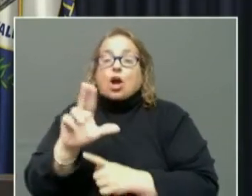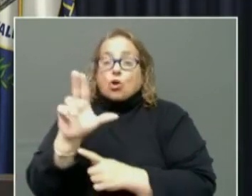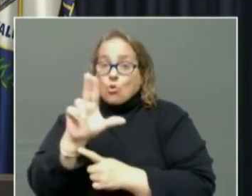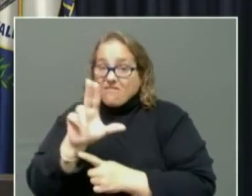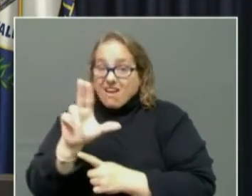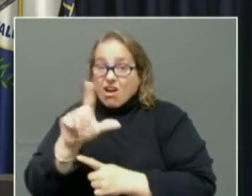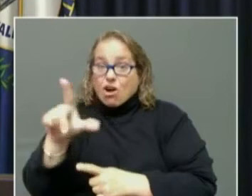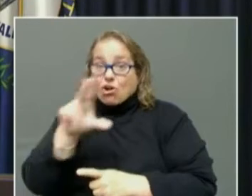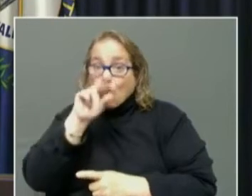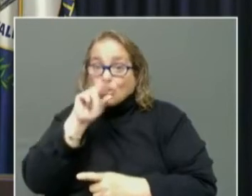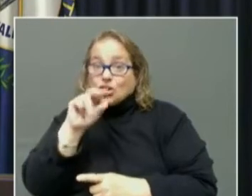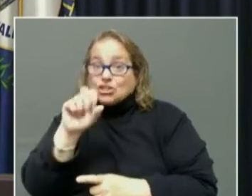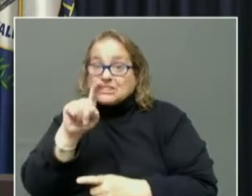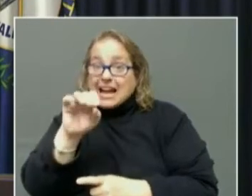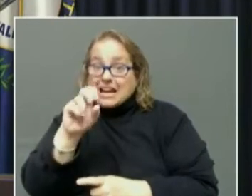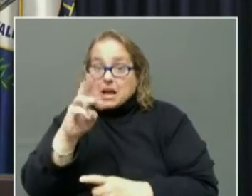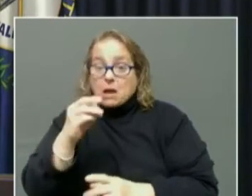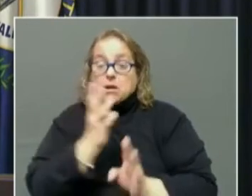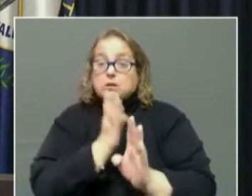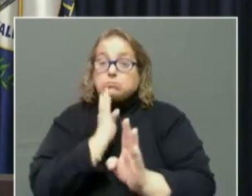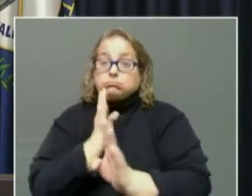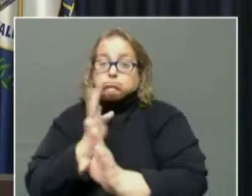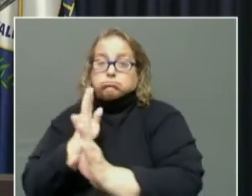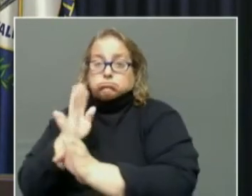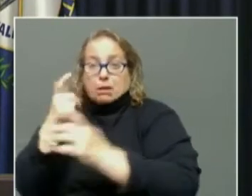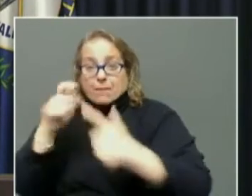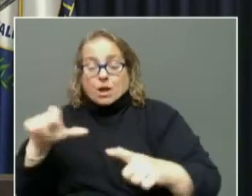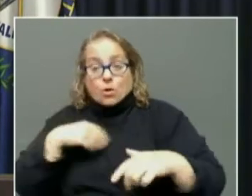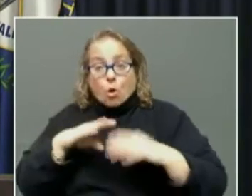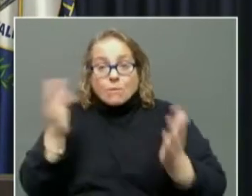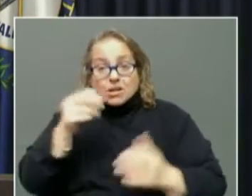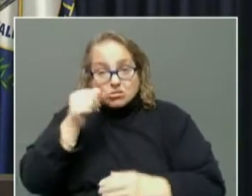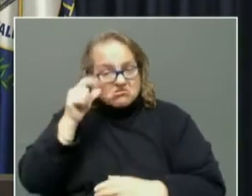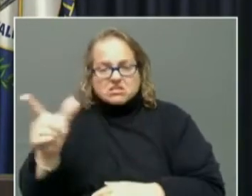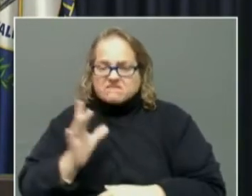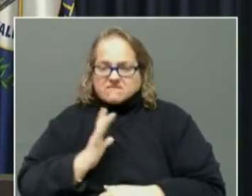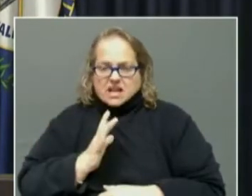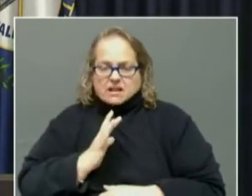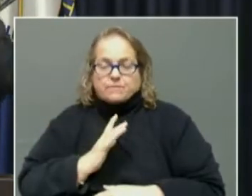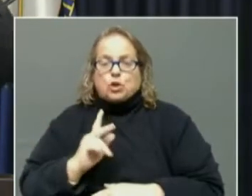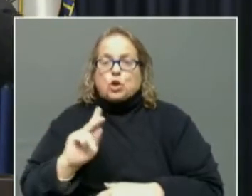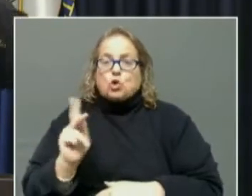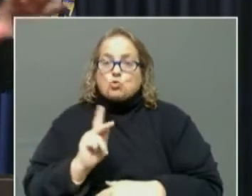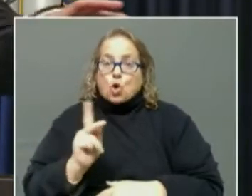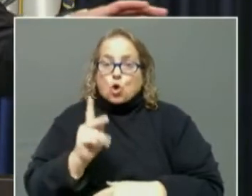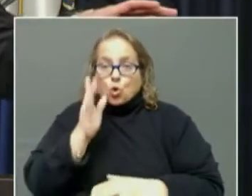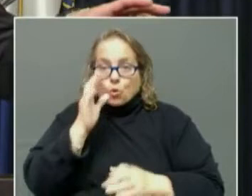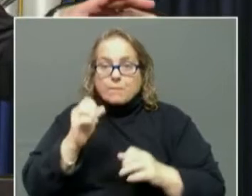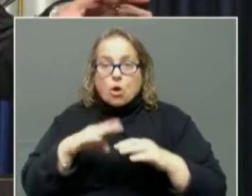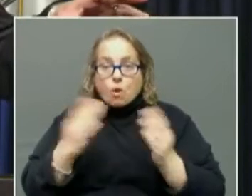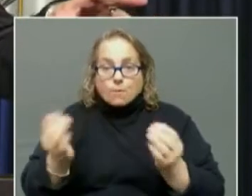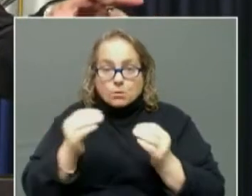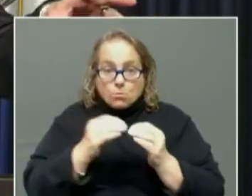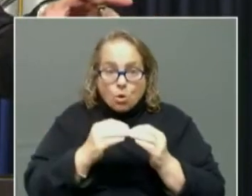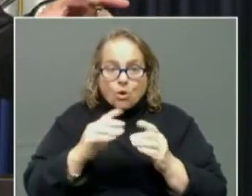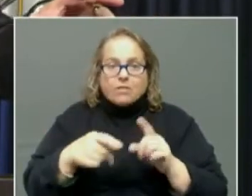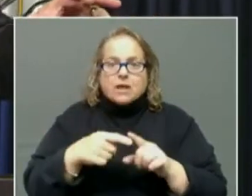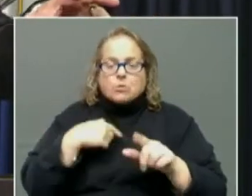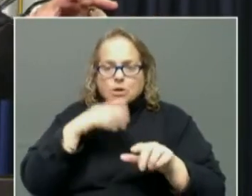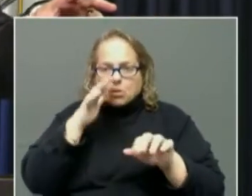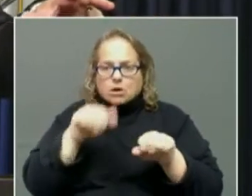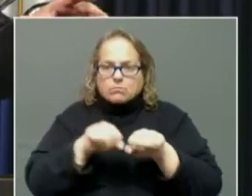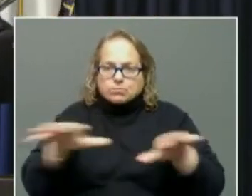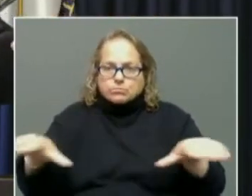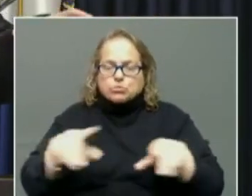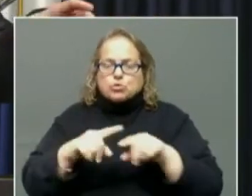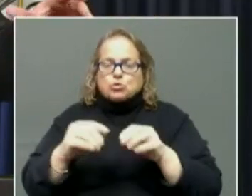mass vaccination site that we opened yesterday. The Kroger sites are going to be open for a little longer, and then we're pushing them out to more brick